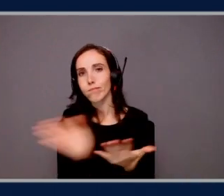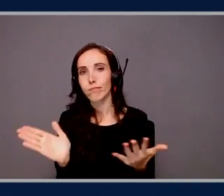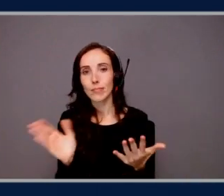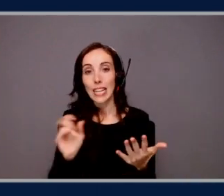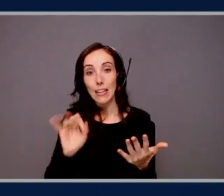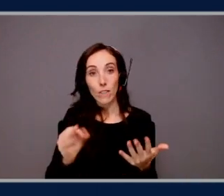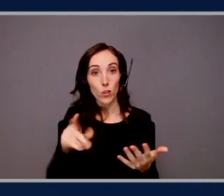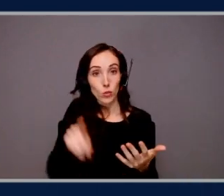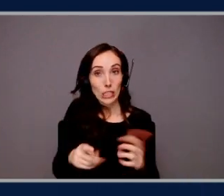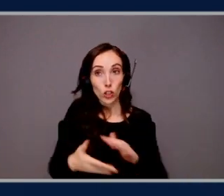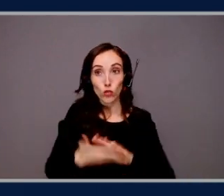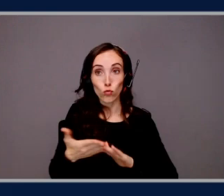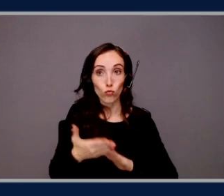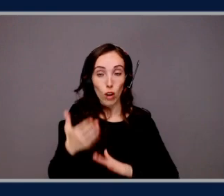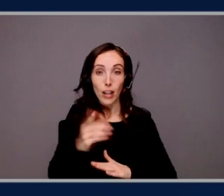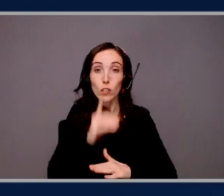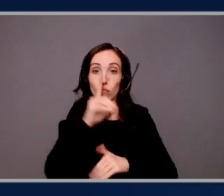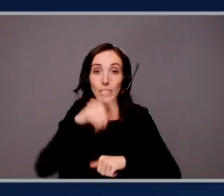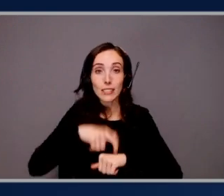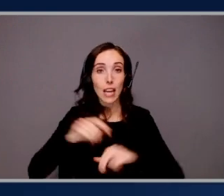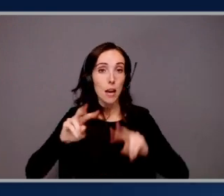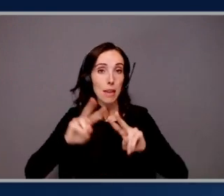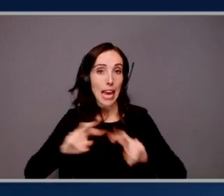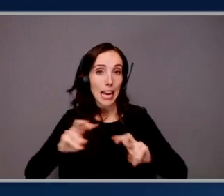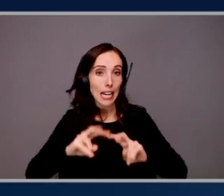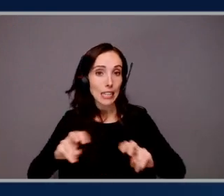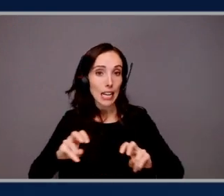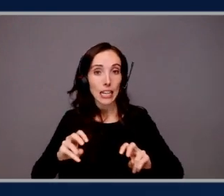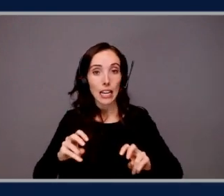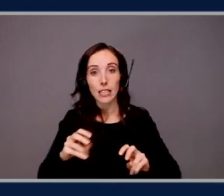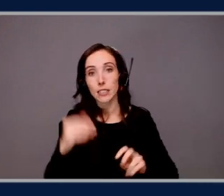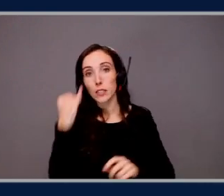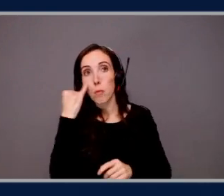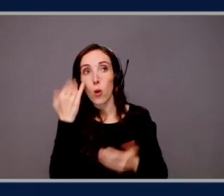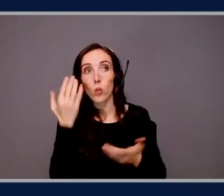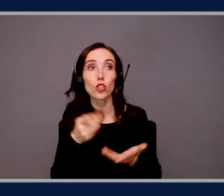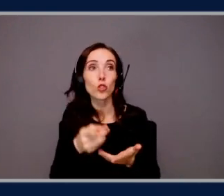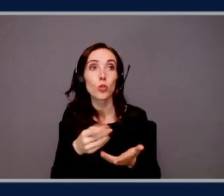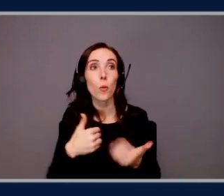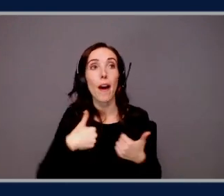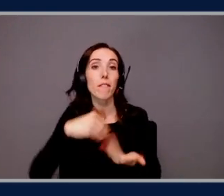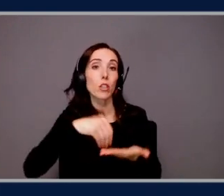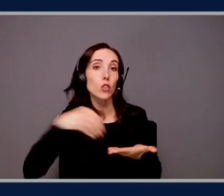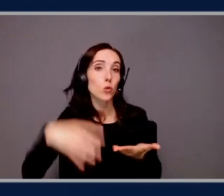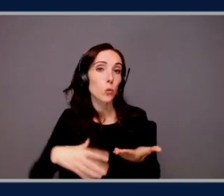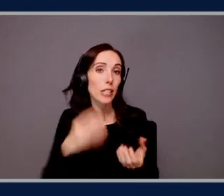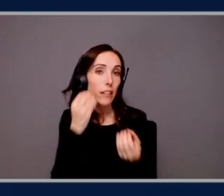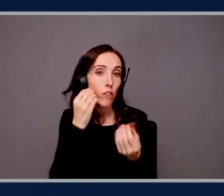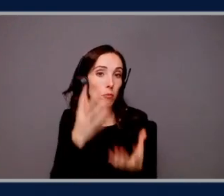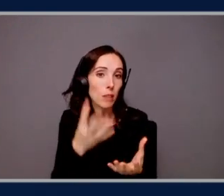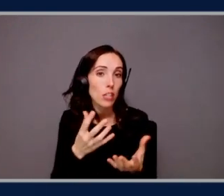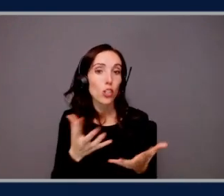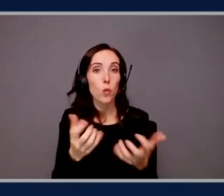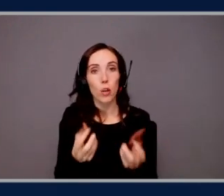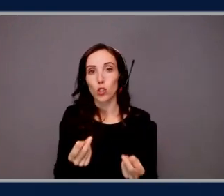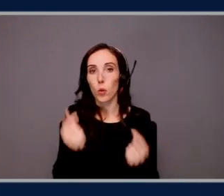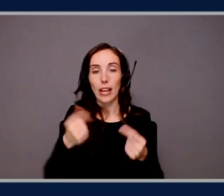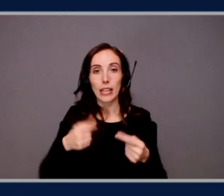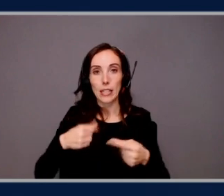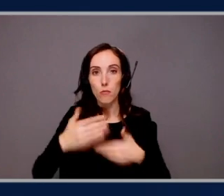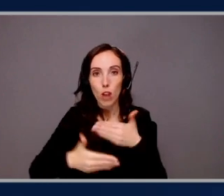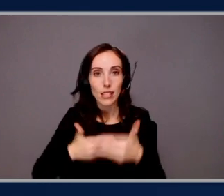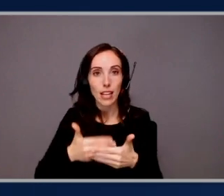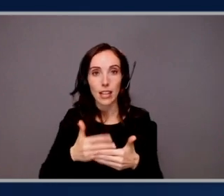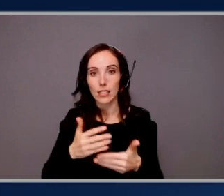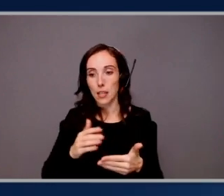time, analytics on all your, let's say you're getting all your student information and you want to quickly process that, hey, how's my